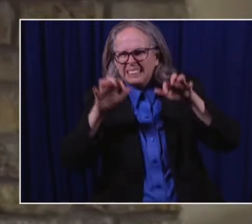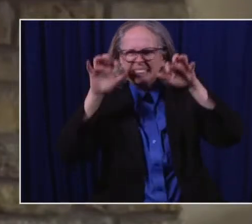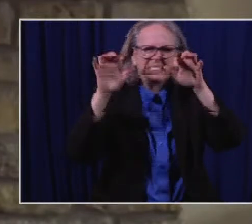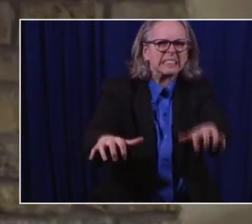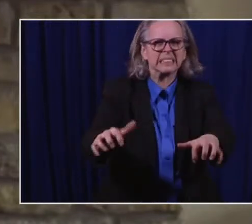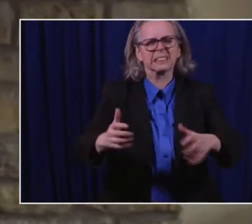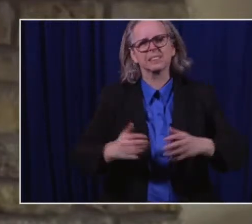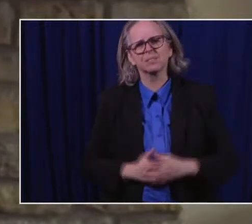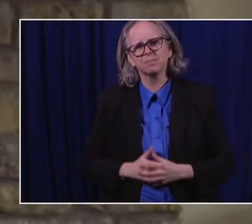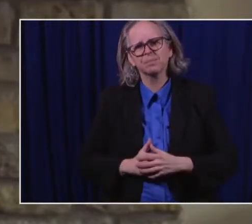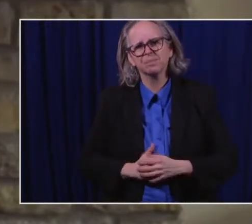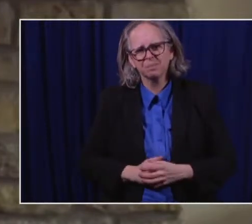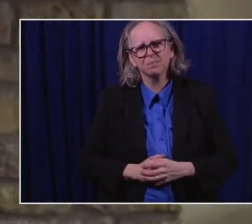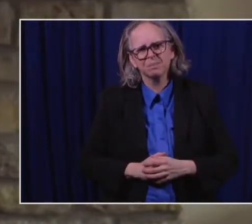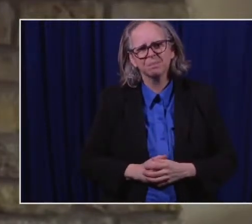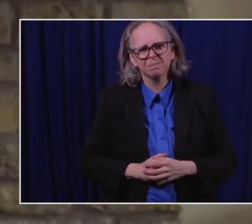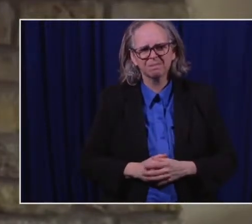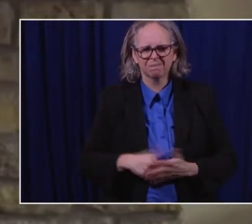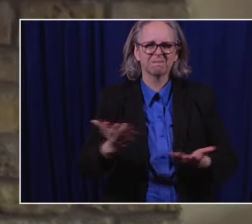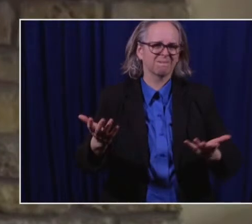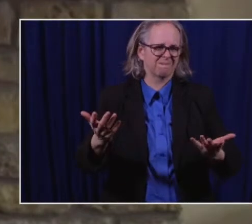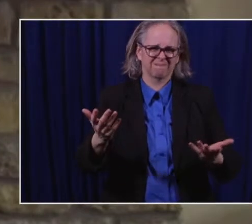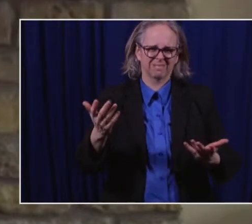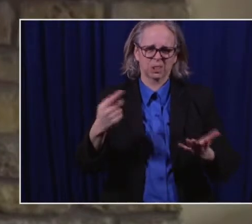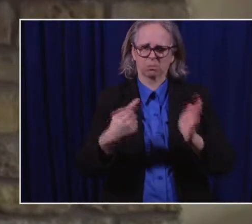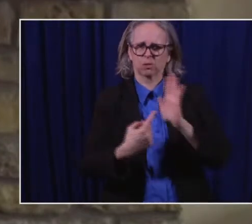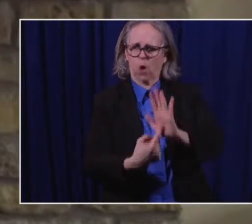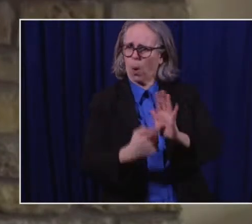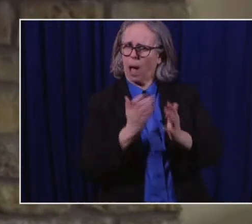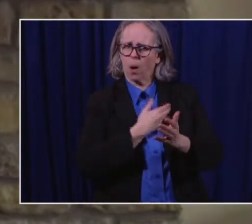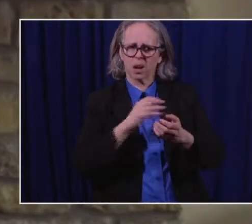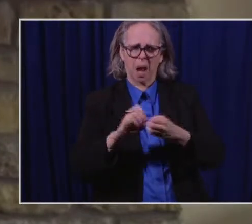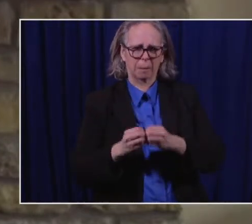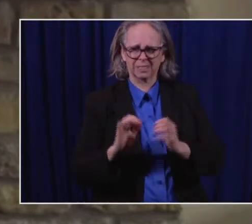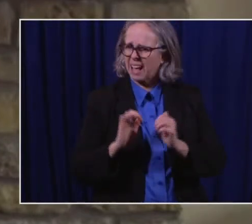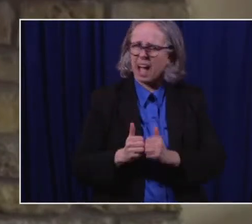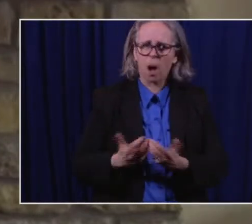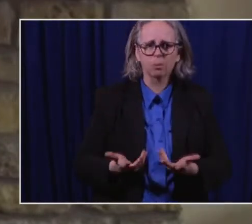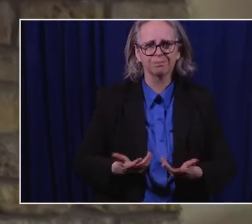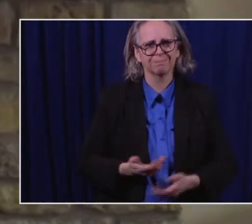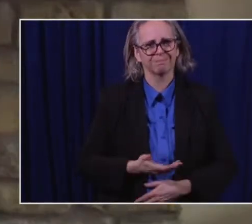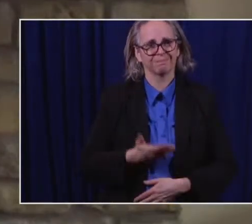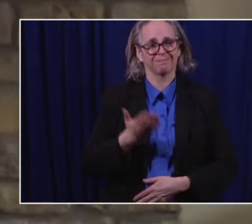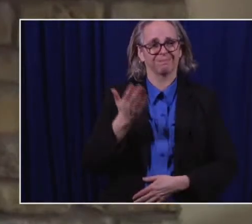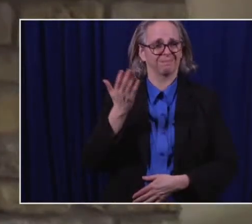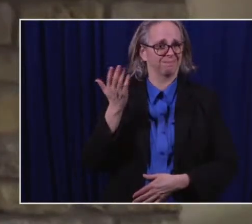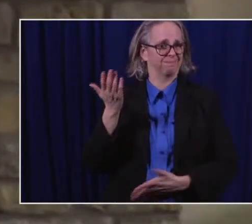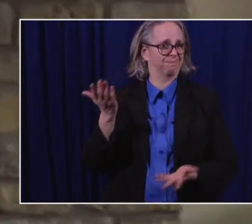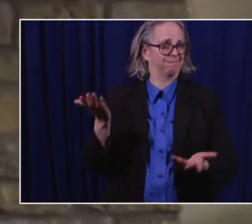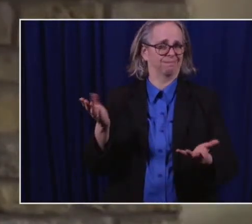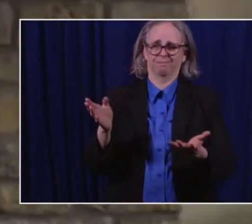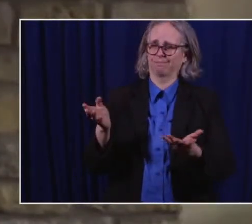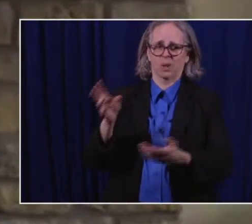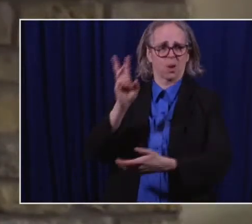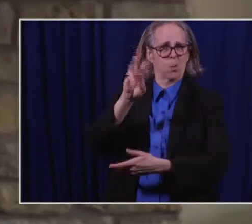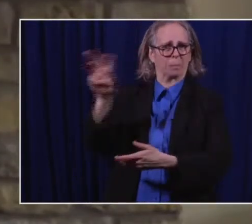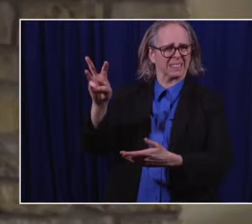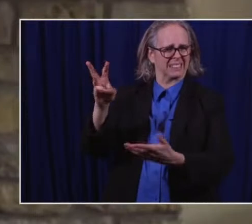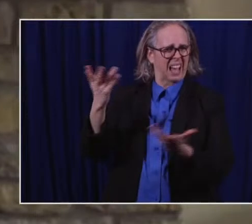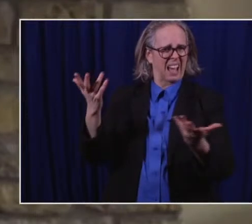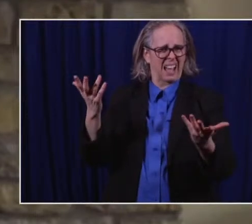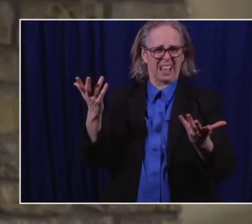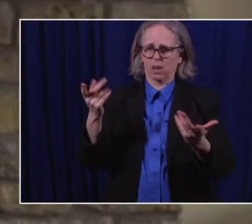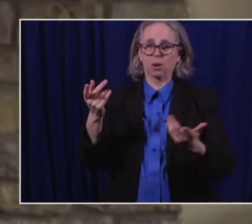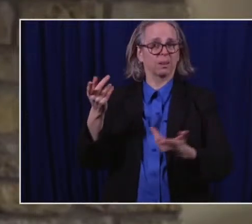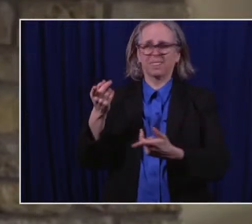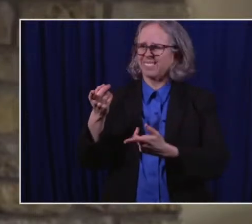board would be to open up 7 sites around the state and just go. But, you know, we don't